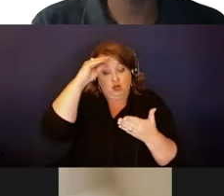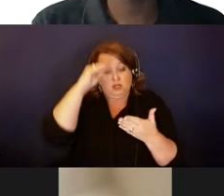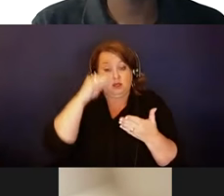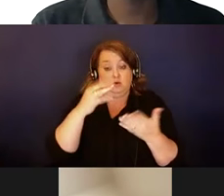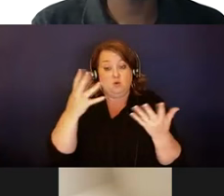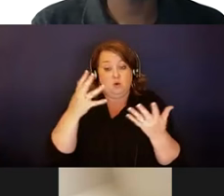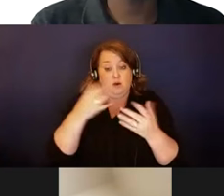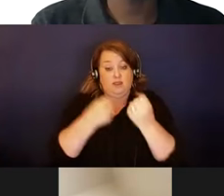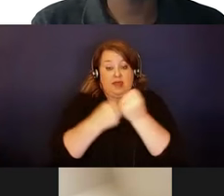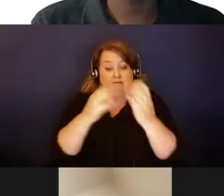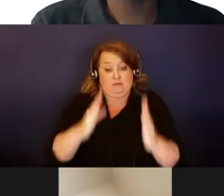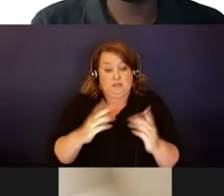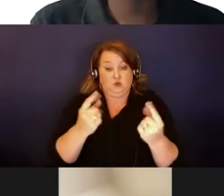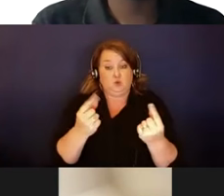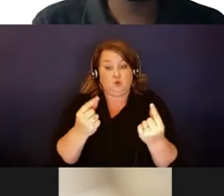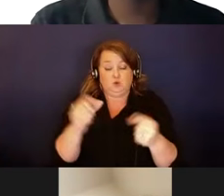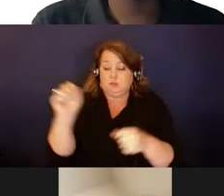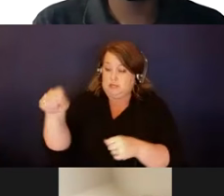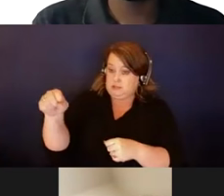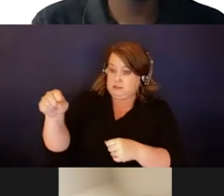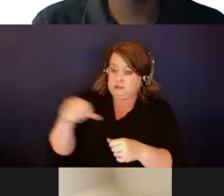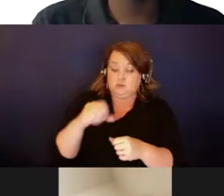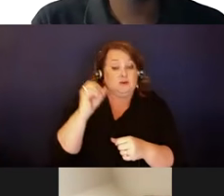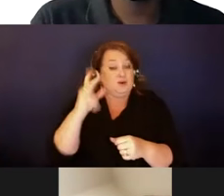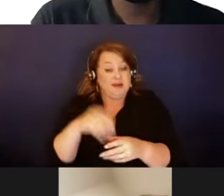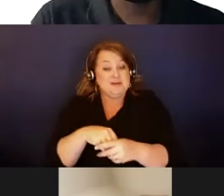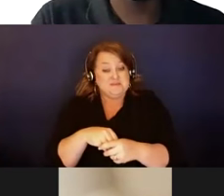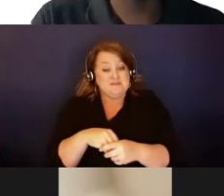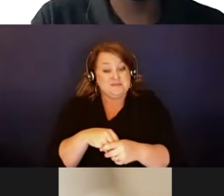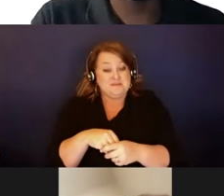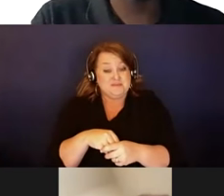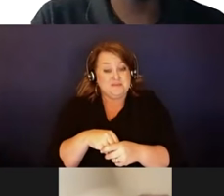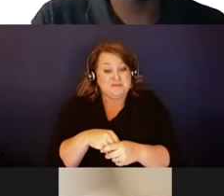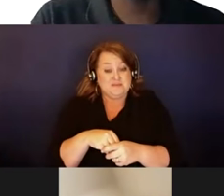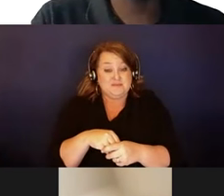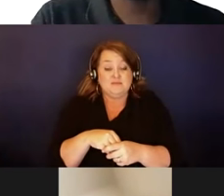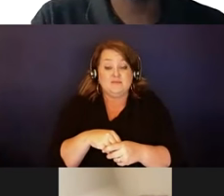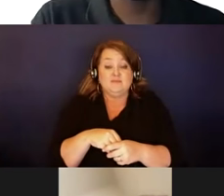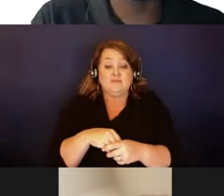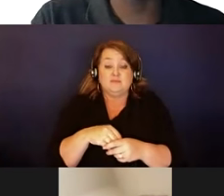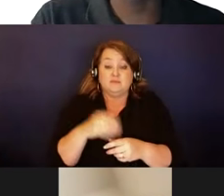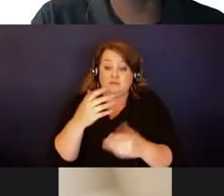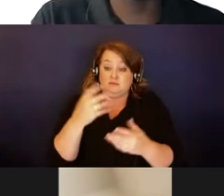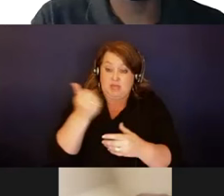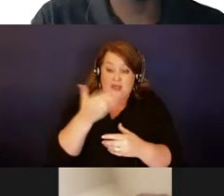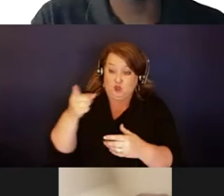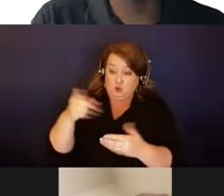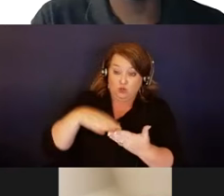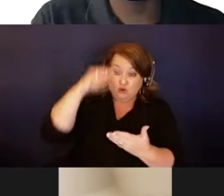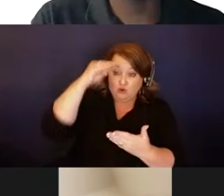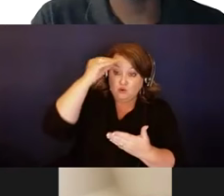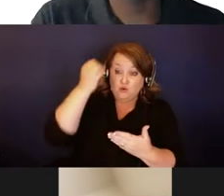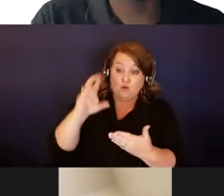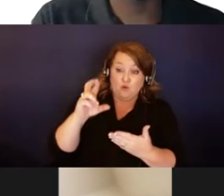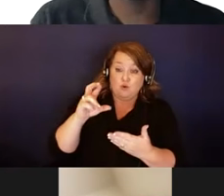does. Yes. Okay. Was there anyone that you learned from, or is it something that you